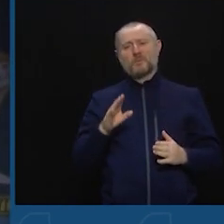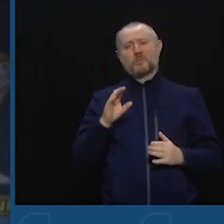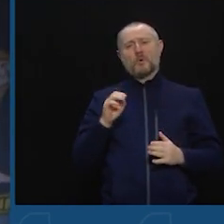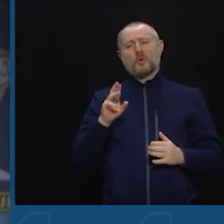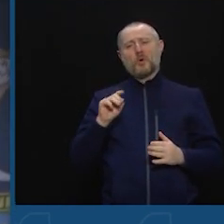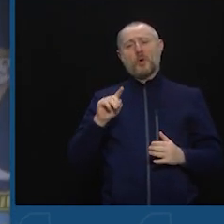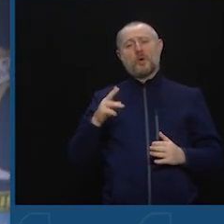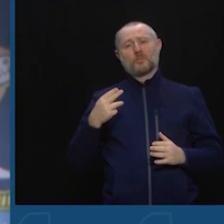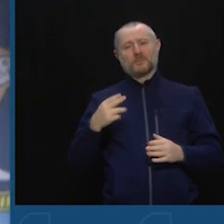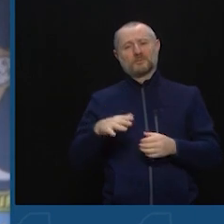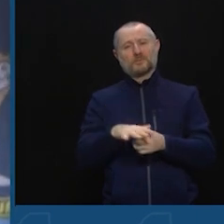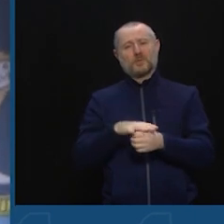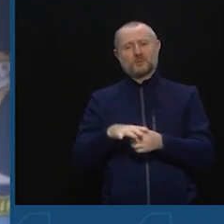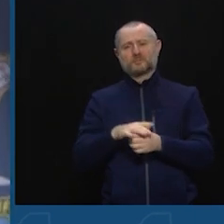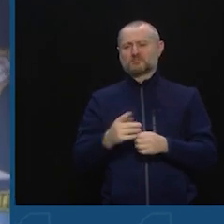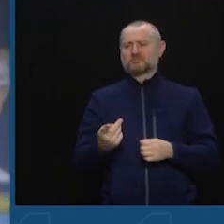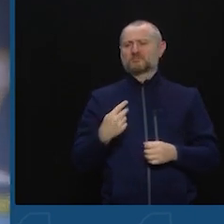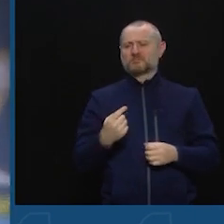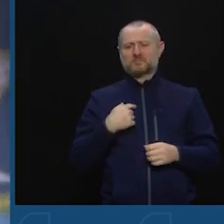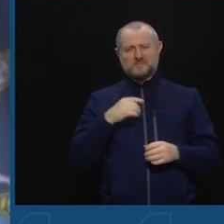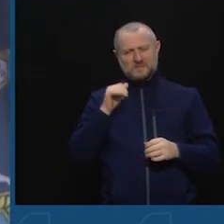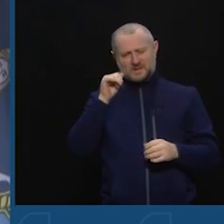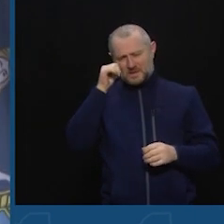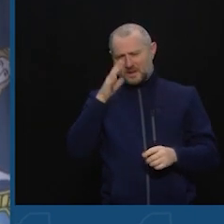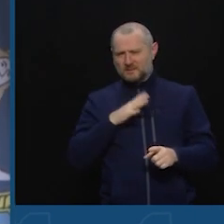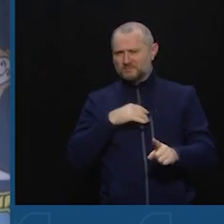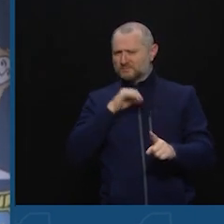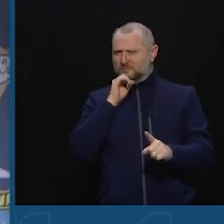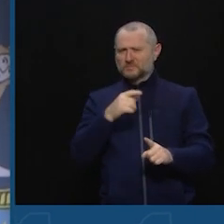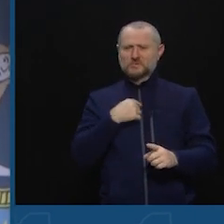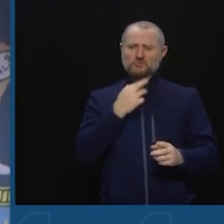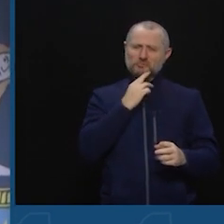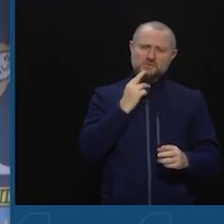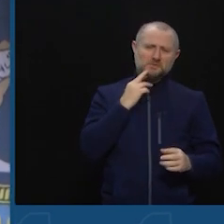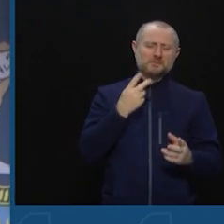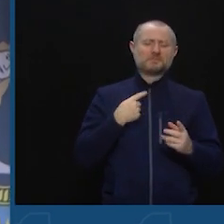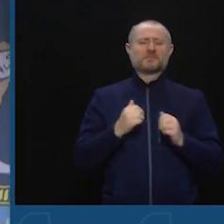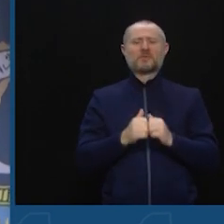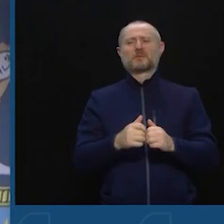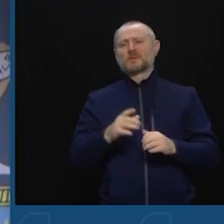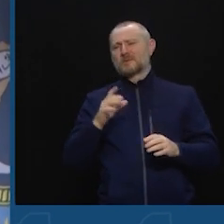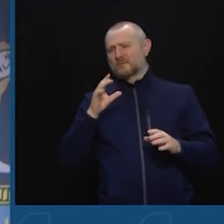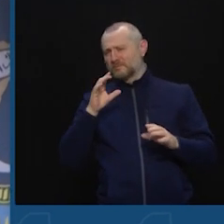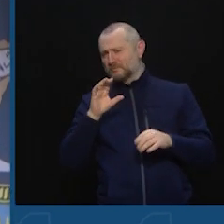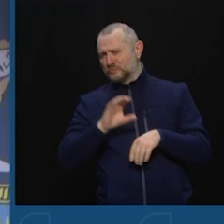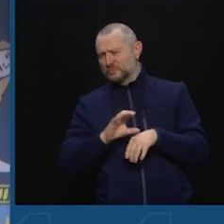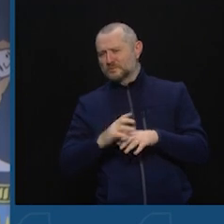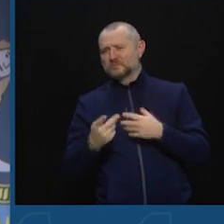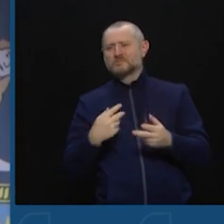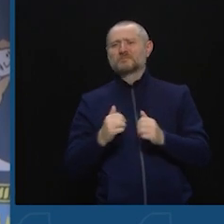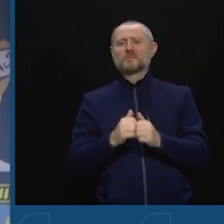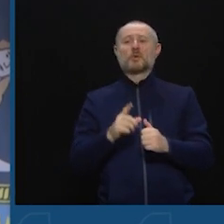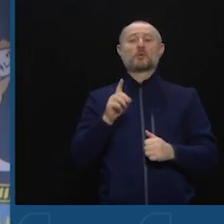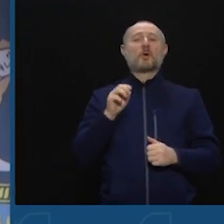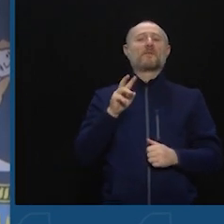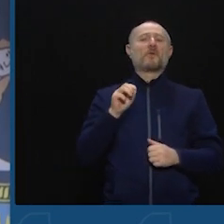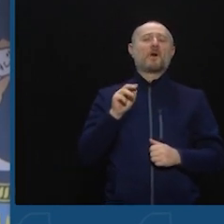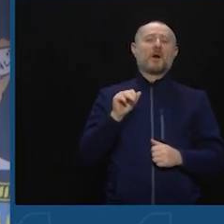of time in diners and in churches and a lot of places together. Our amazing borough president, Donovan Richards, Queensborough